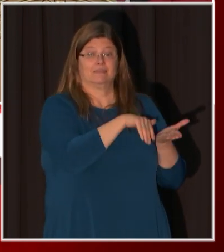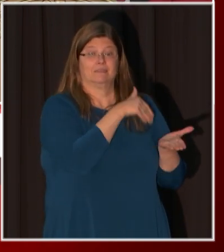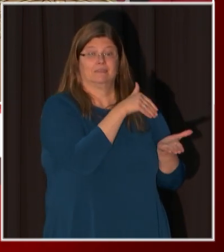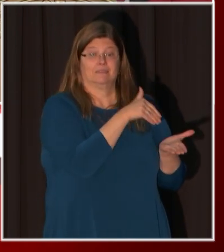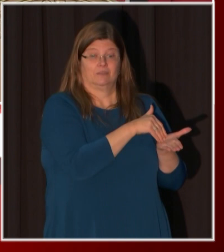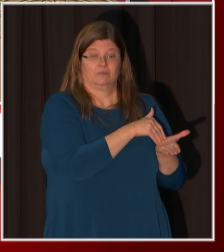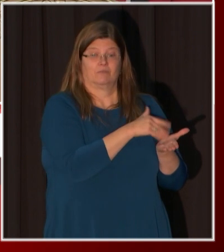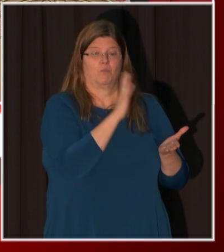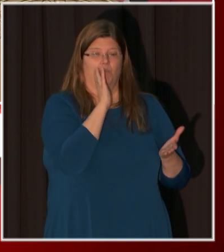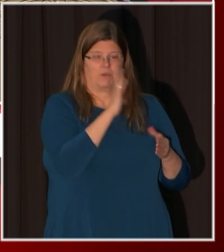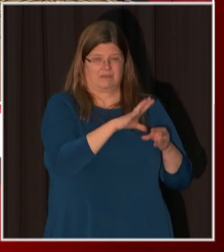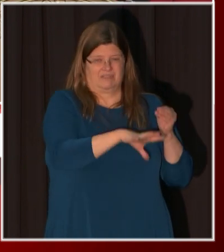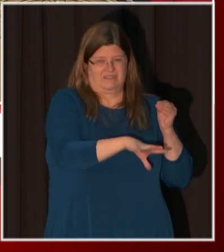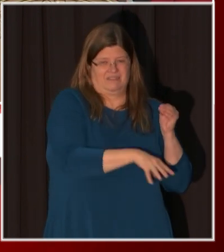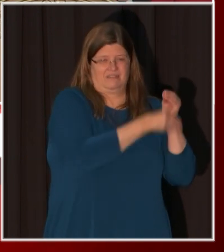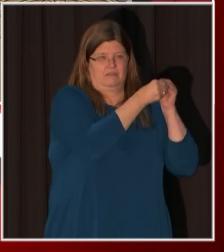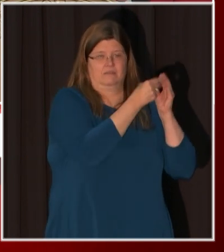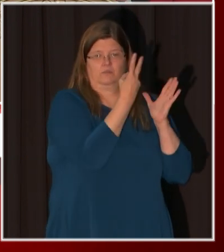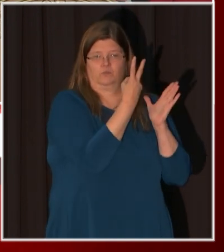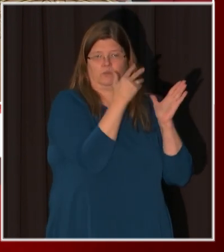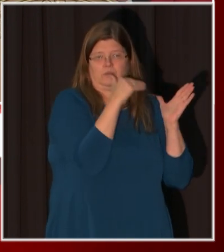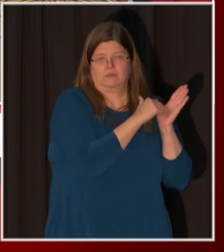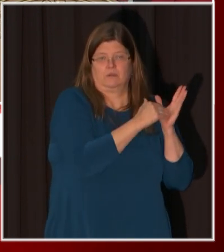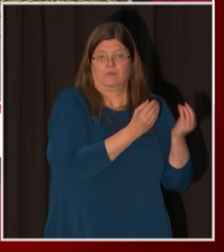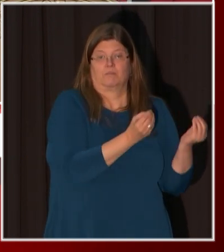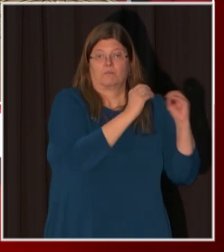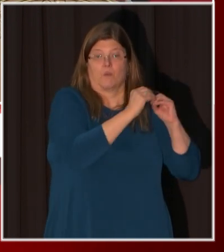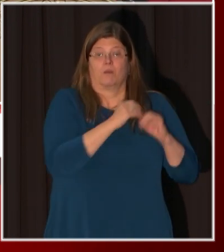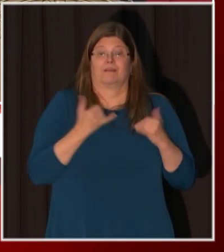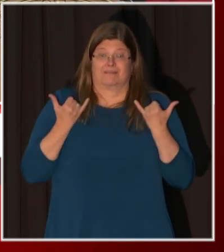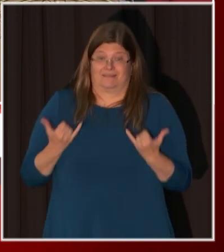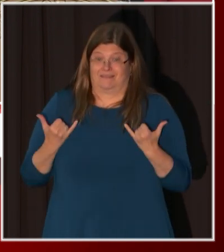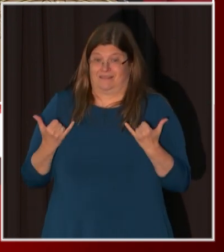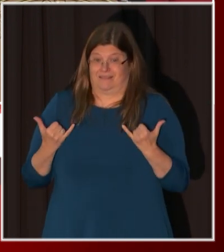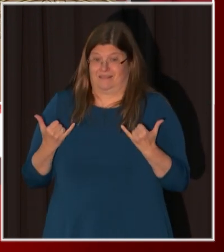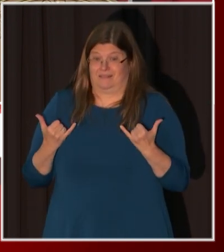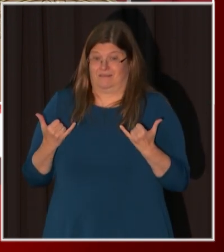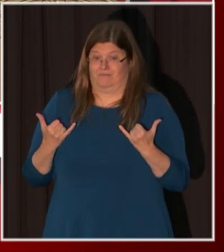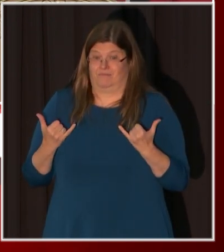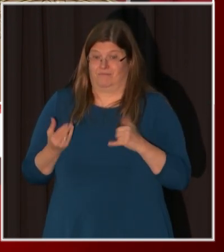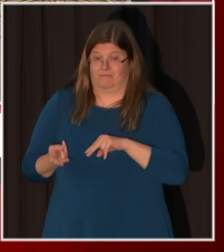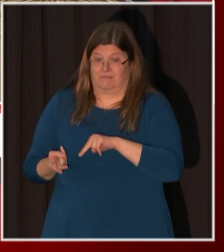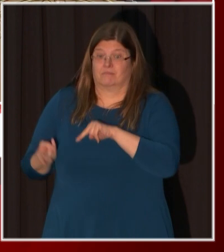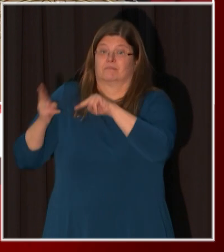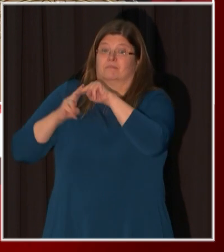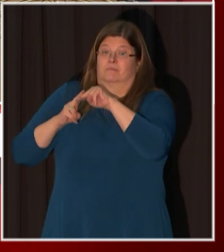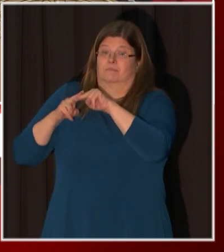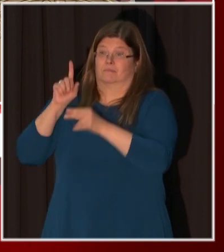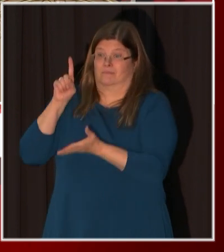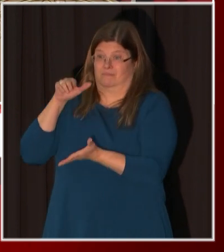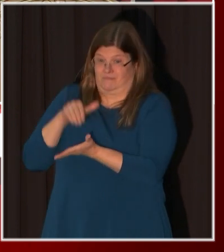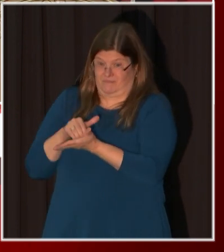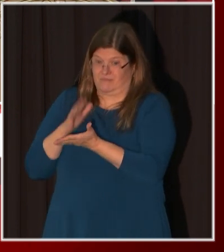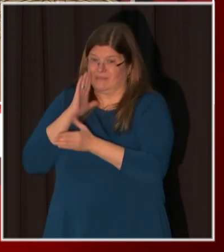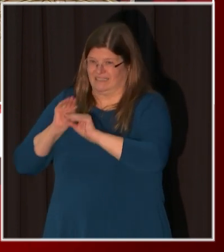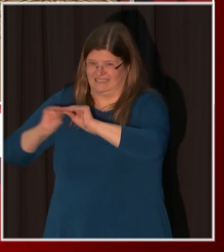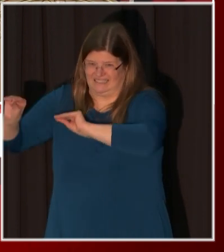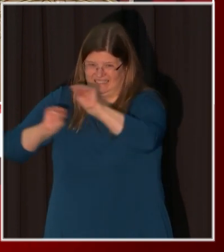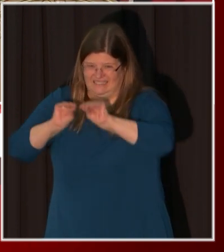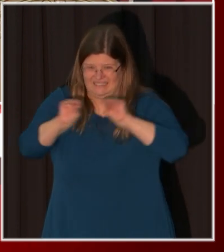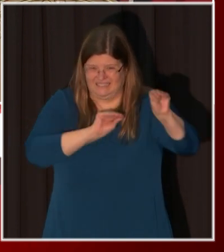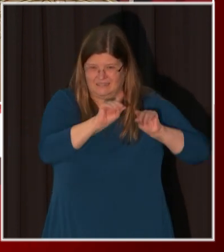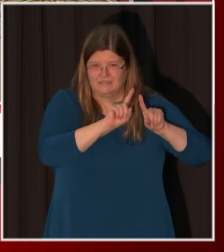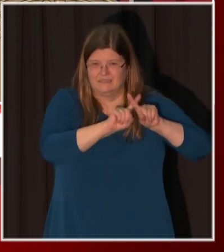added 1,000 beds, and the additional 600 beds will be ready by May 1st. And by May 8th, we will have